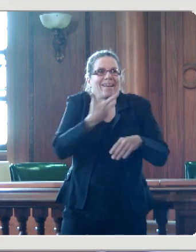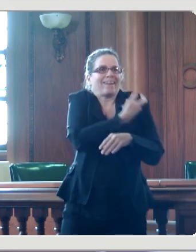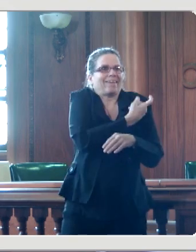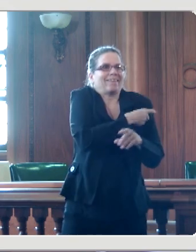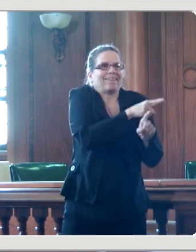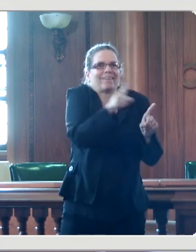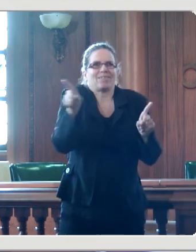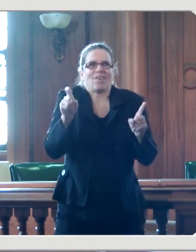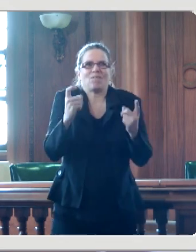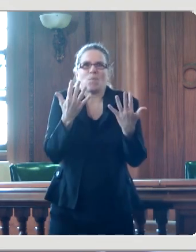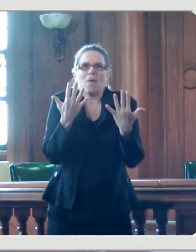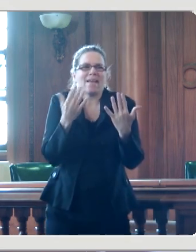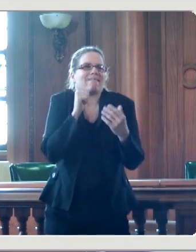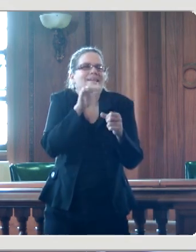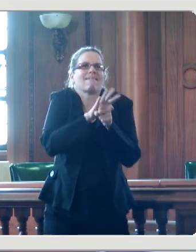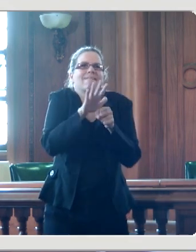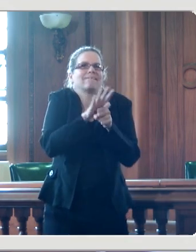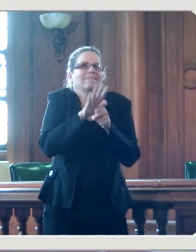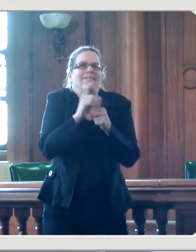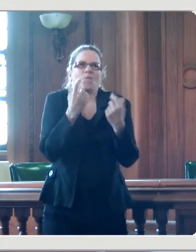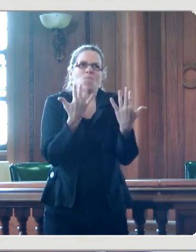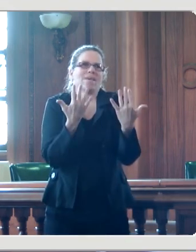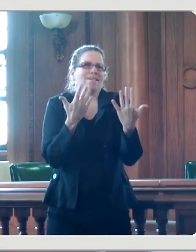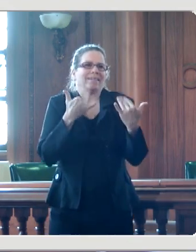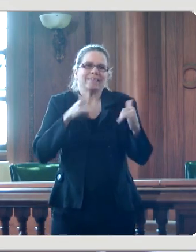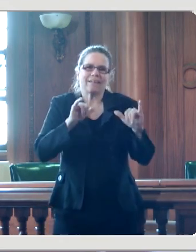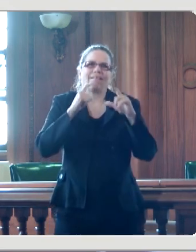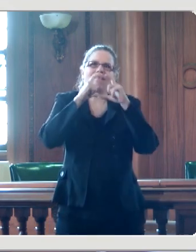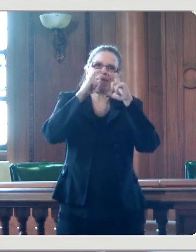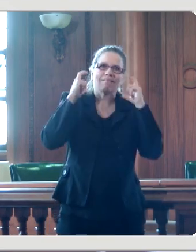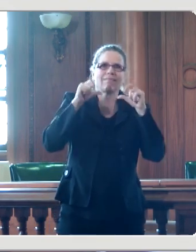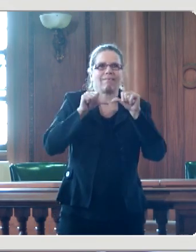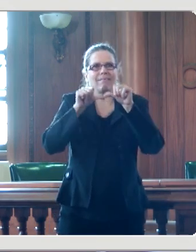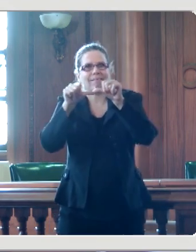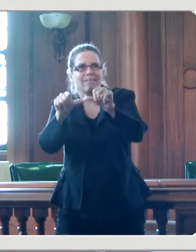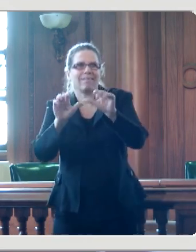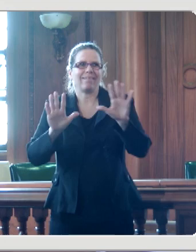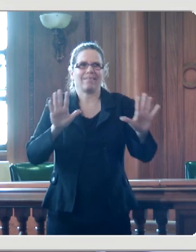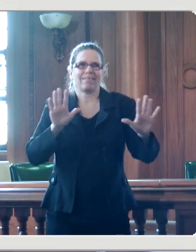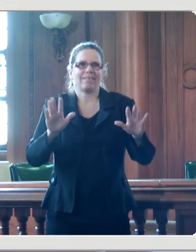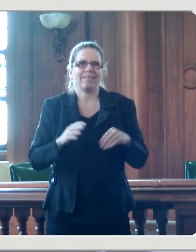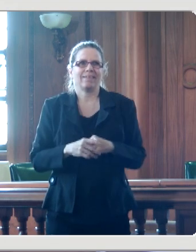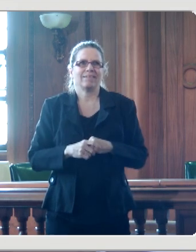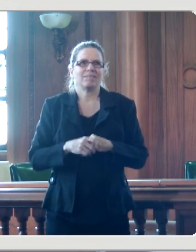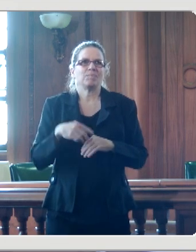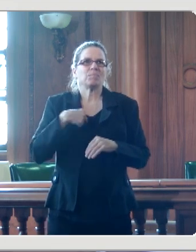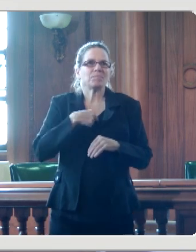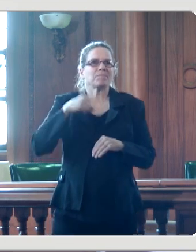insufficient at this current point in time. It needs to pick up the pace ASAP.